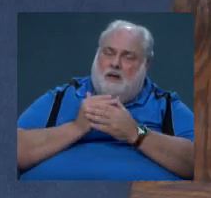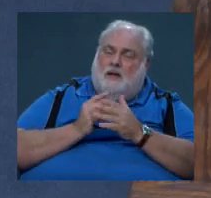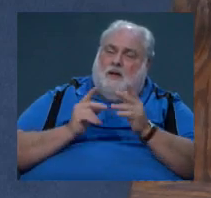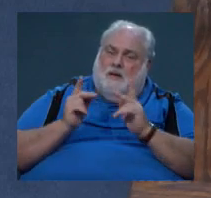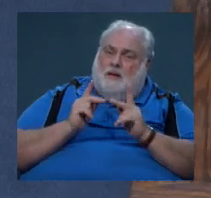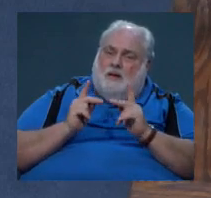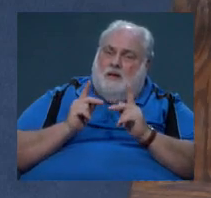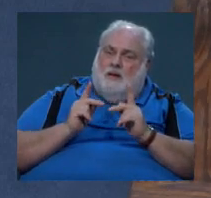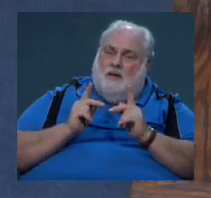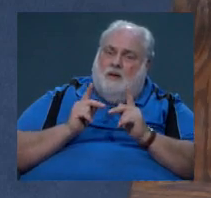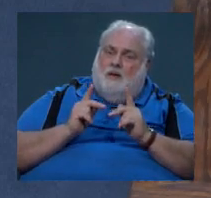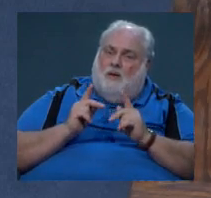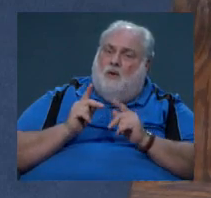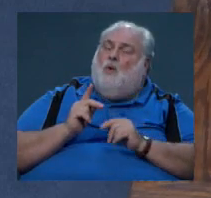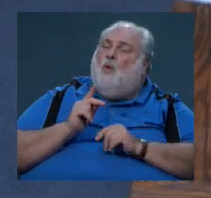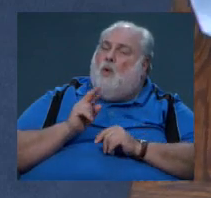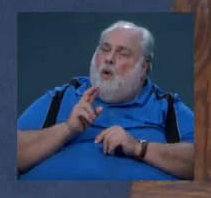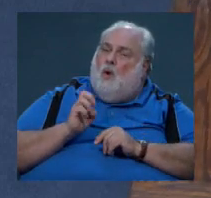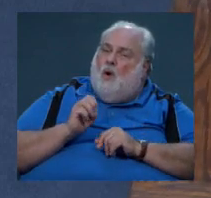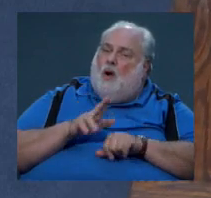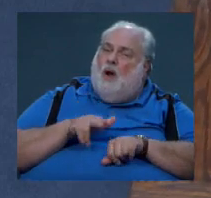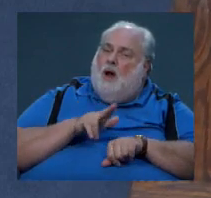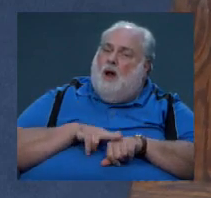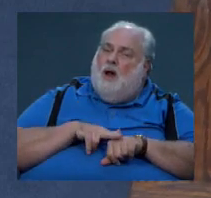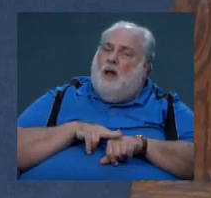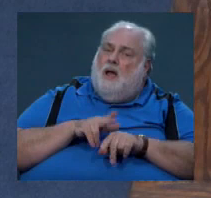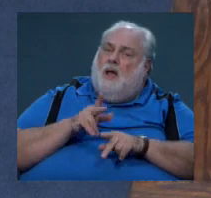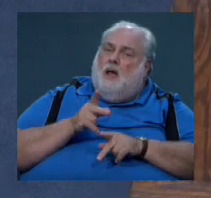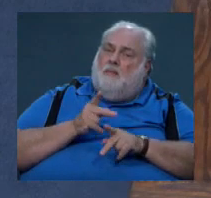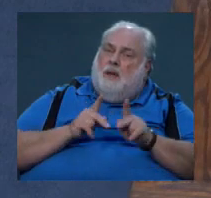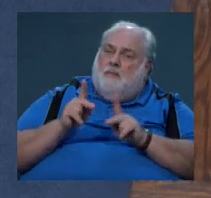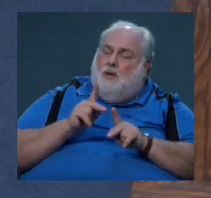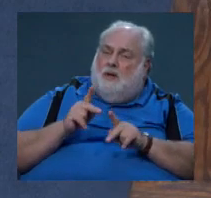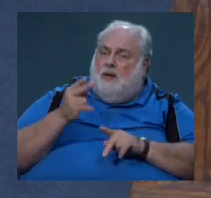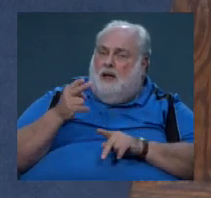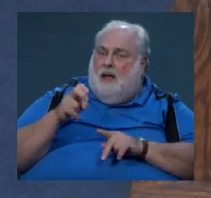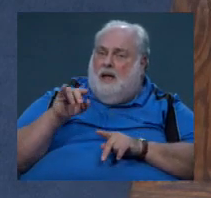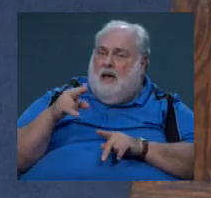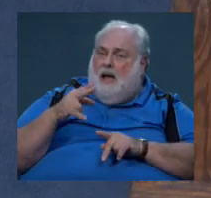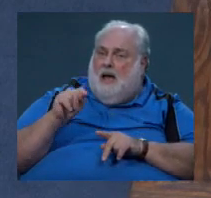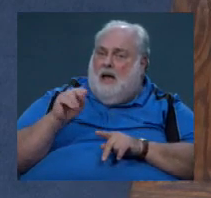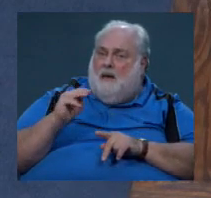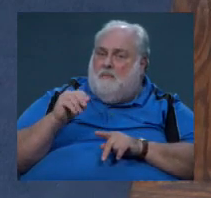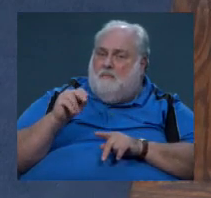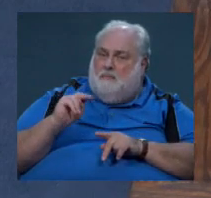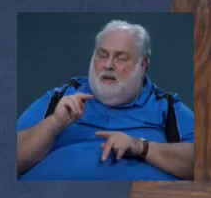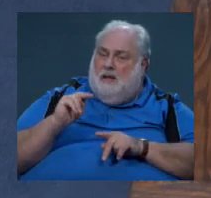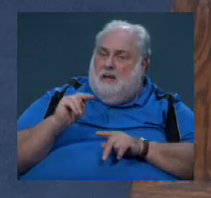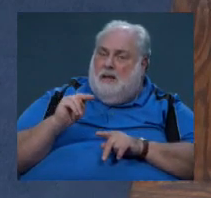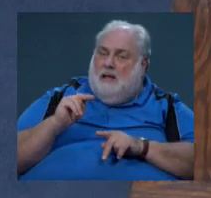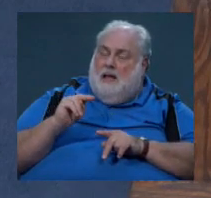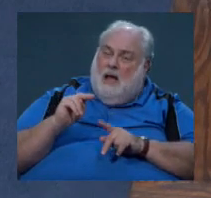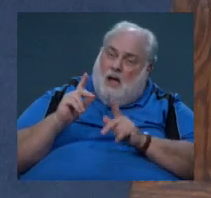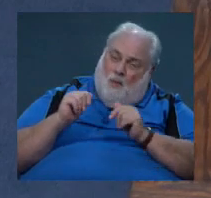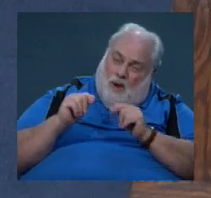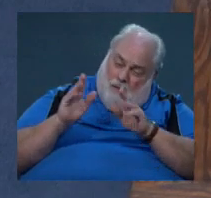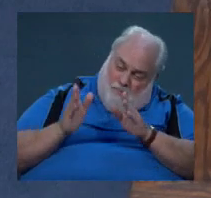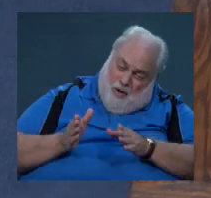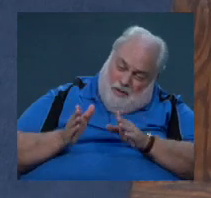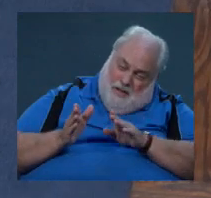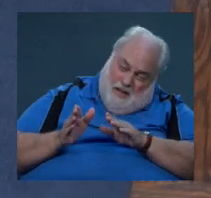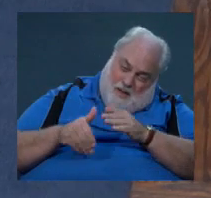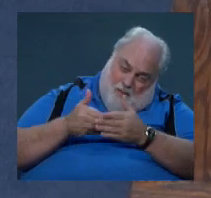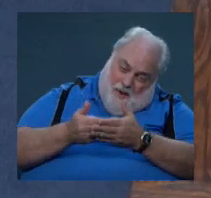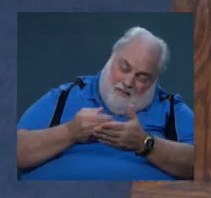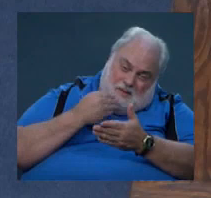people who are people. And Ms. Hyman can attest. Every time someone who comes to the